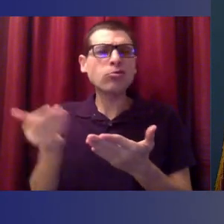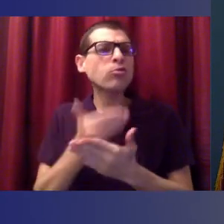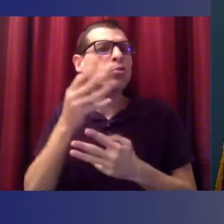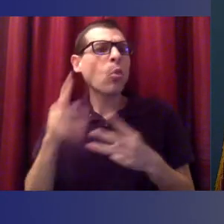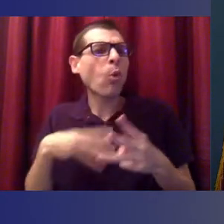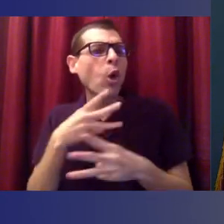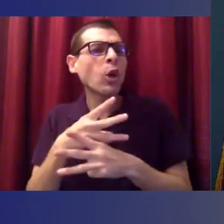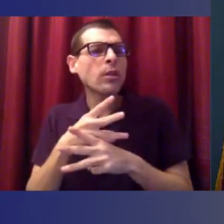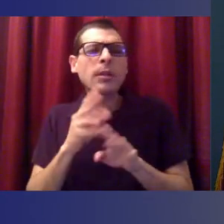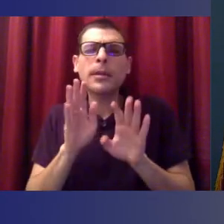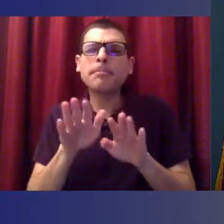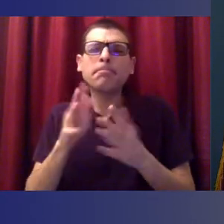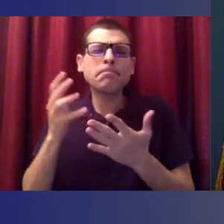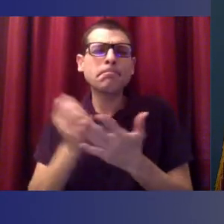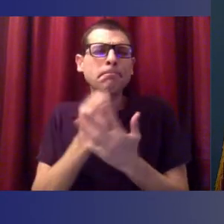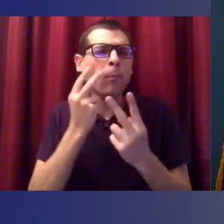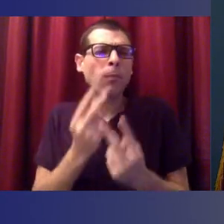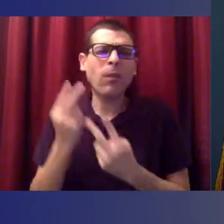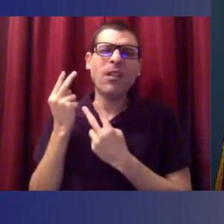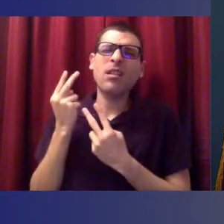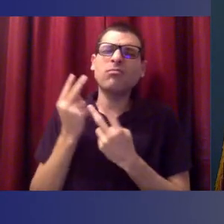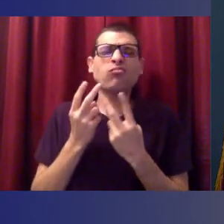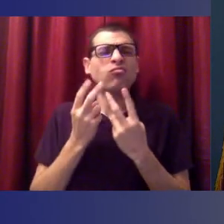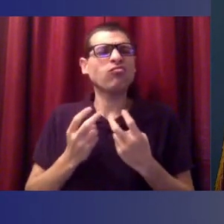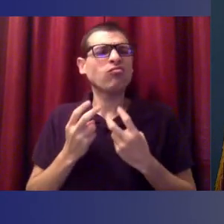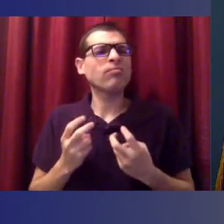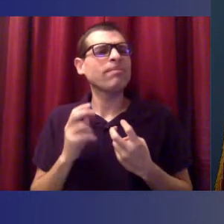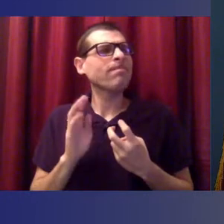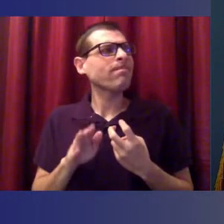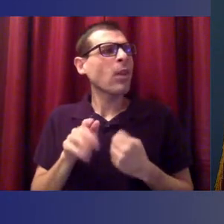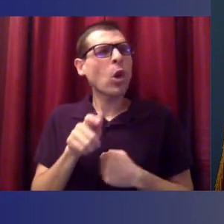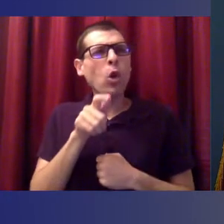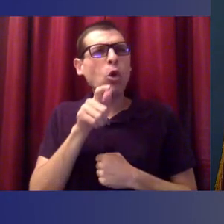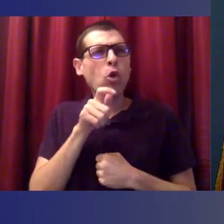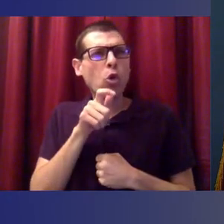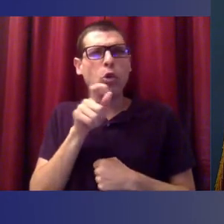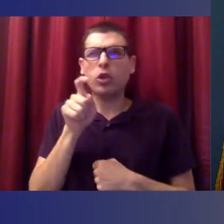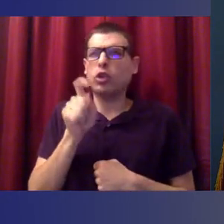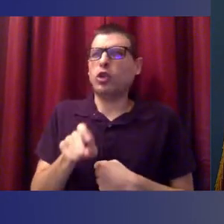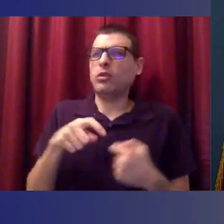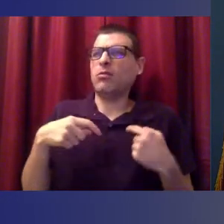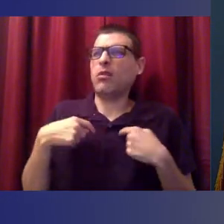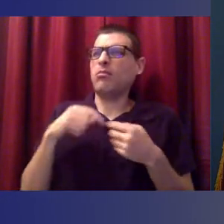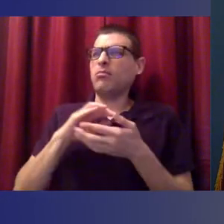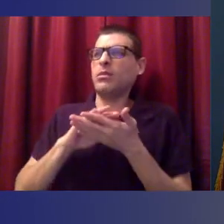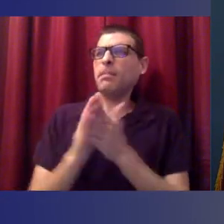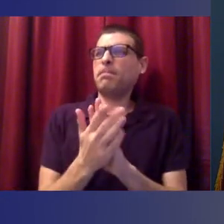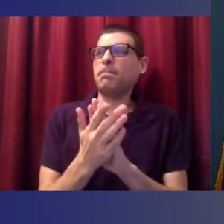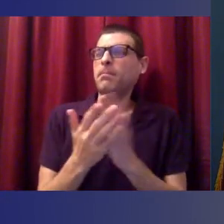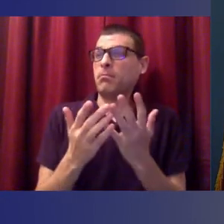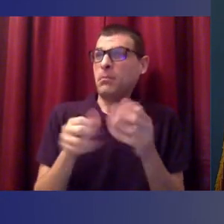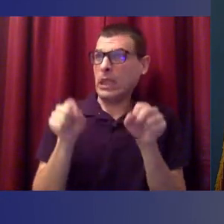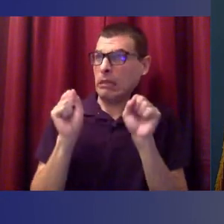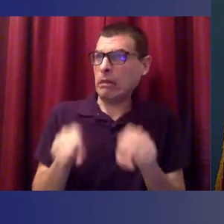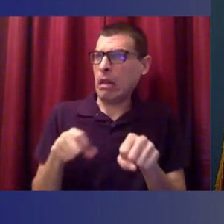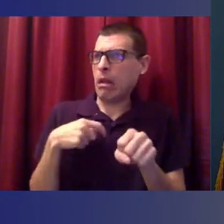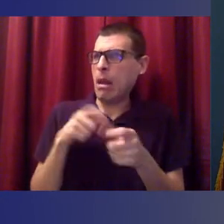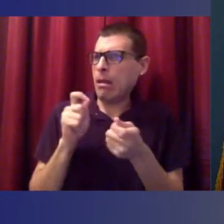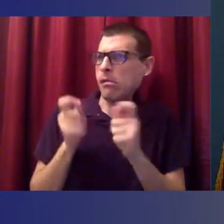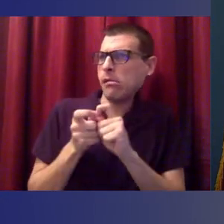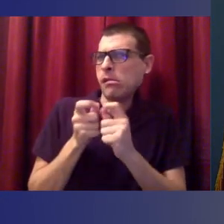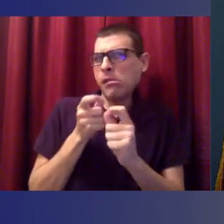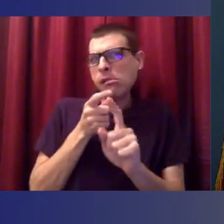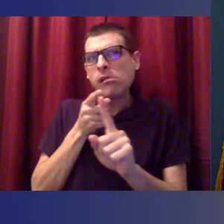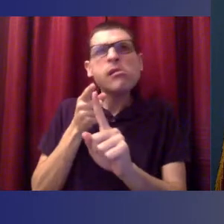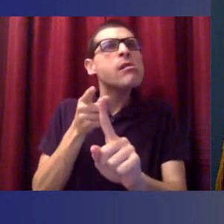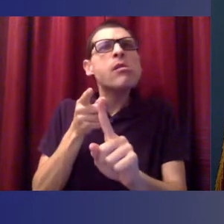reflect and to ask ourselves, who can and should we become as a community after a year like this?